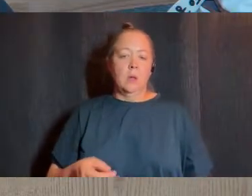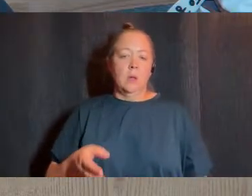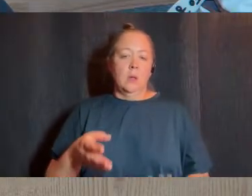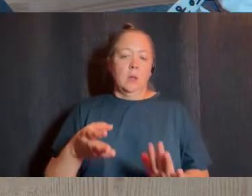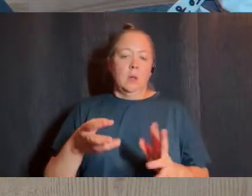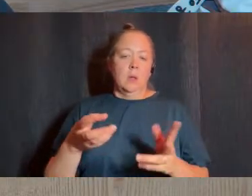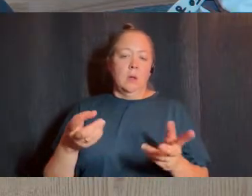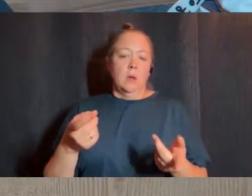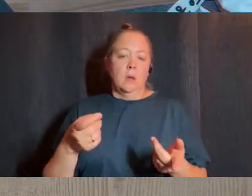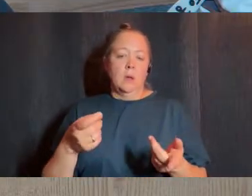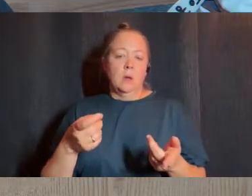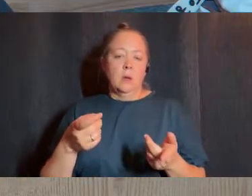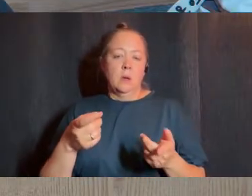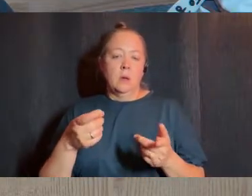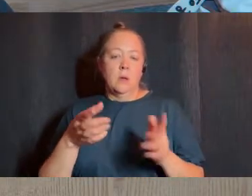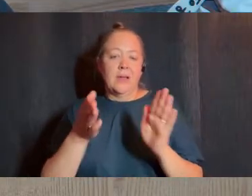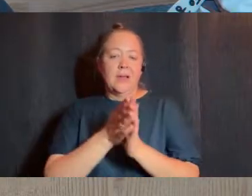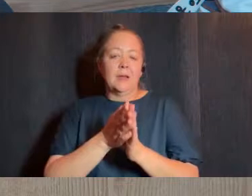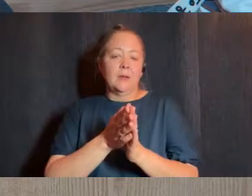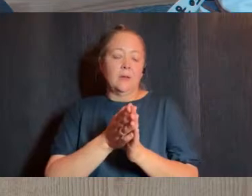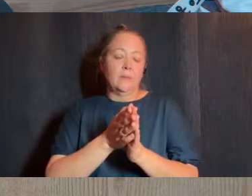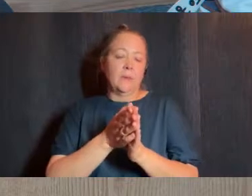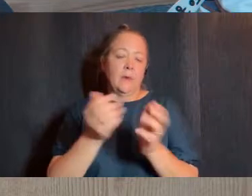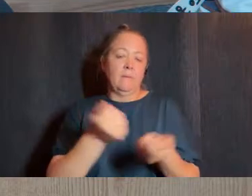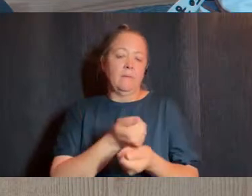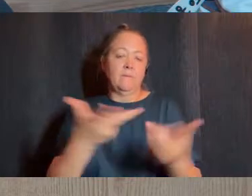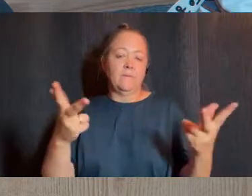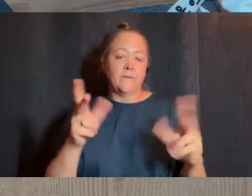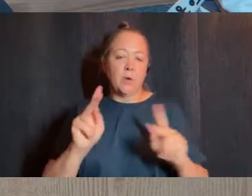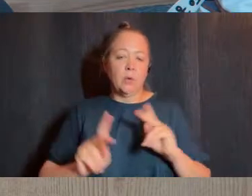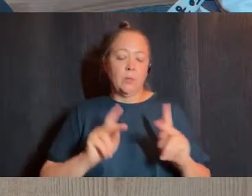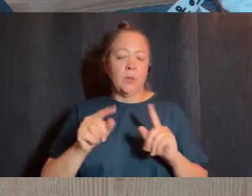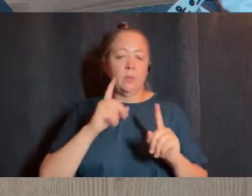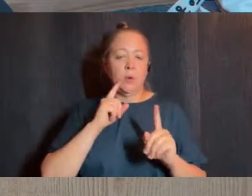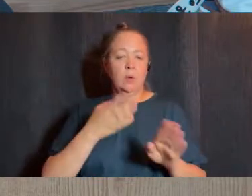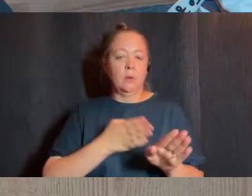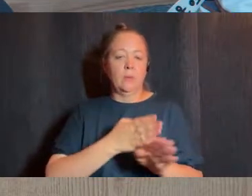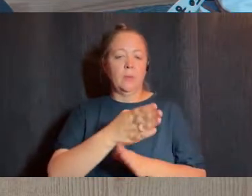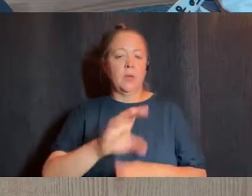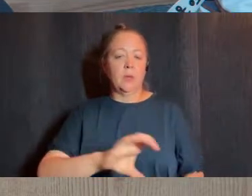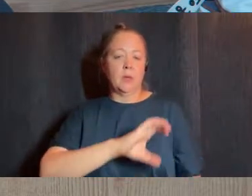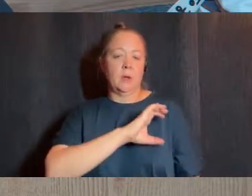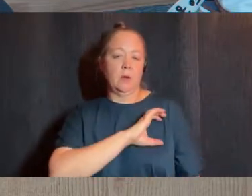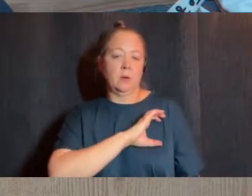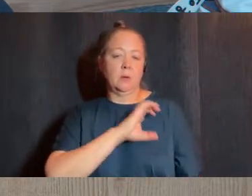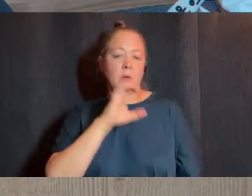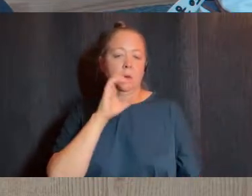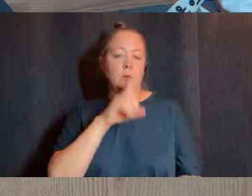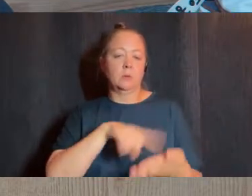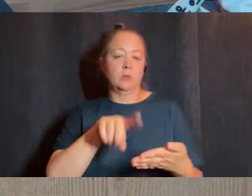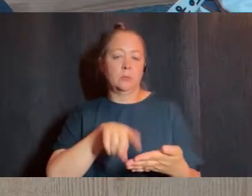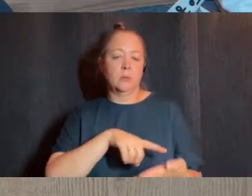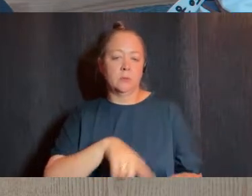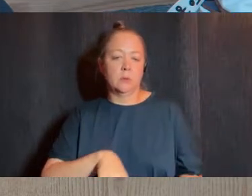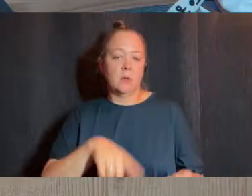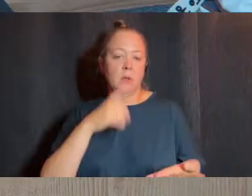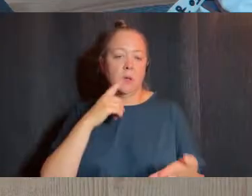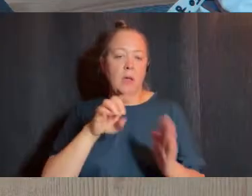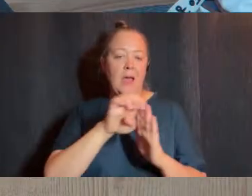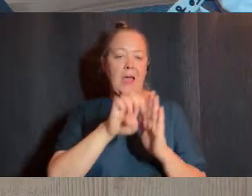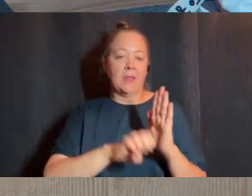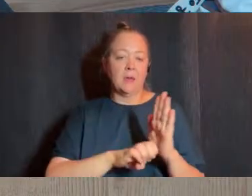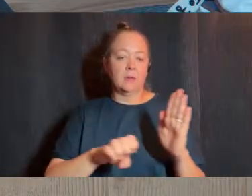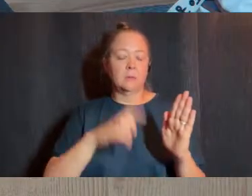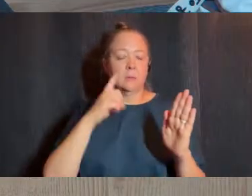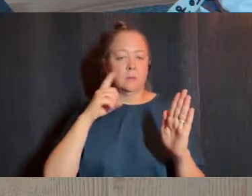same as the Ethics Commission's finding that one exists. Under Maryland's framework, that determination belongs to this town's Ethics